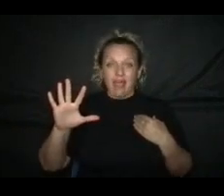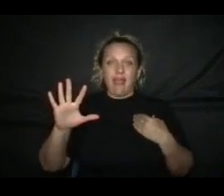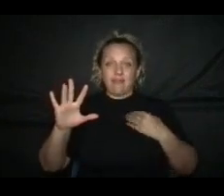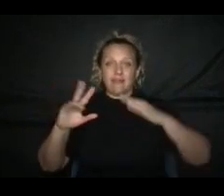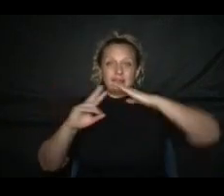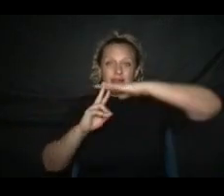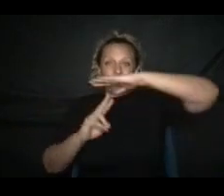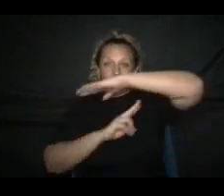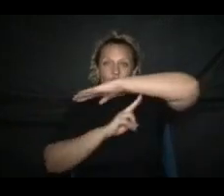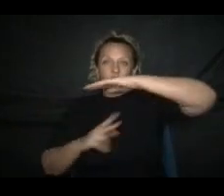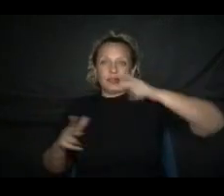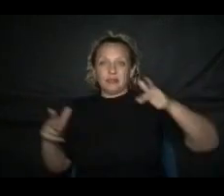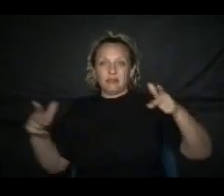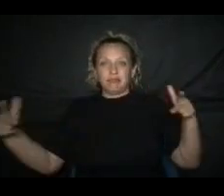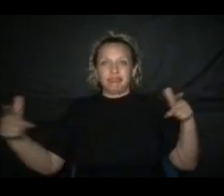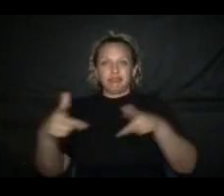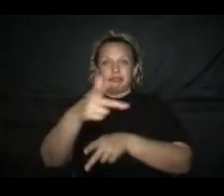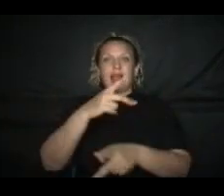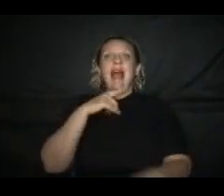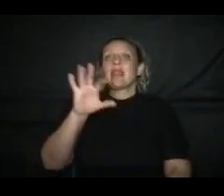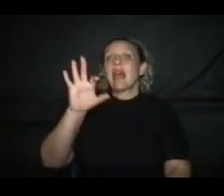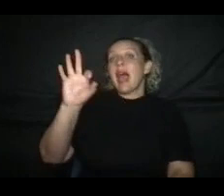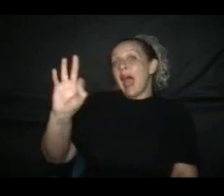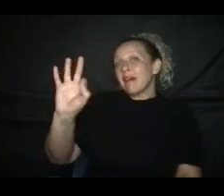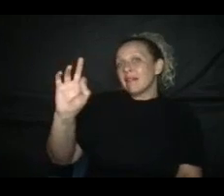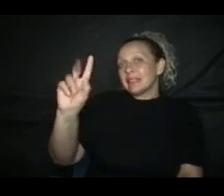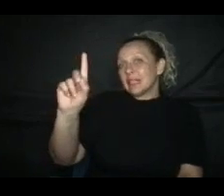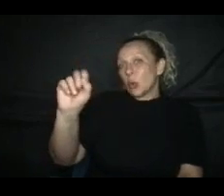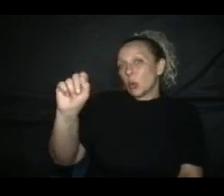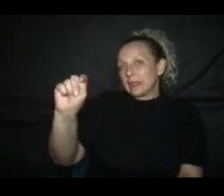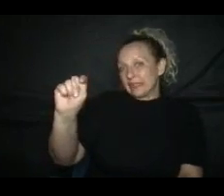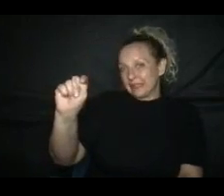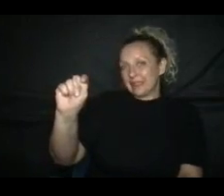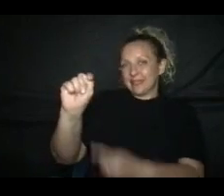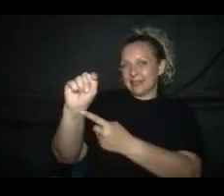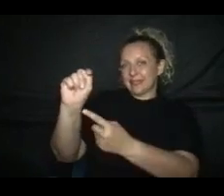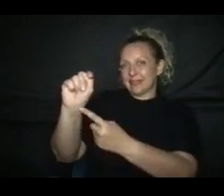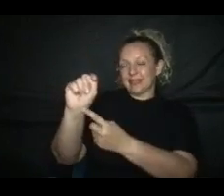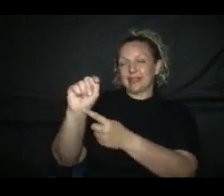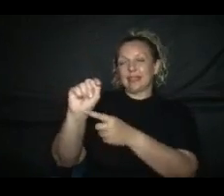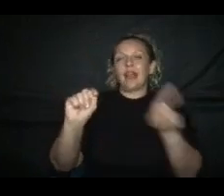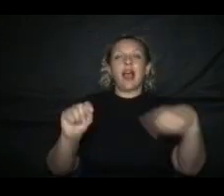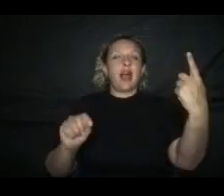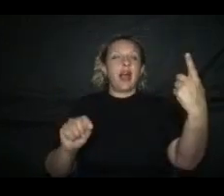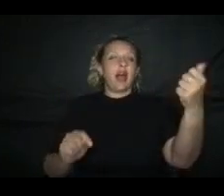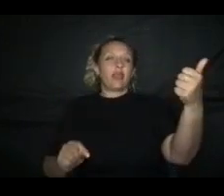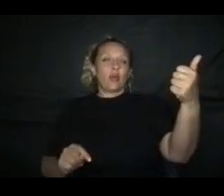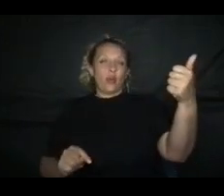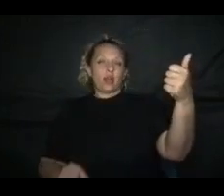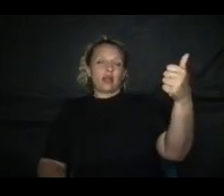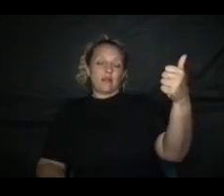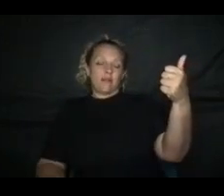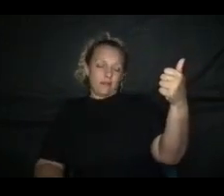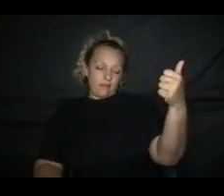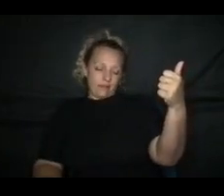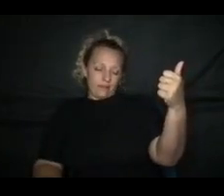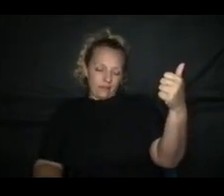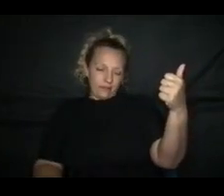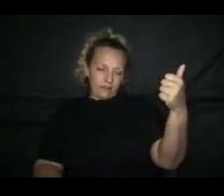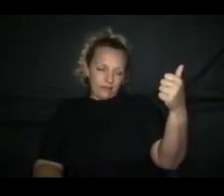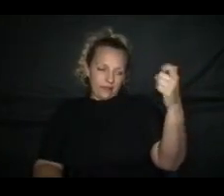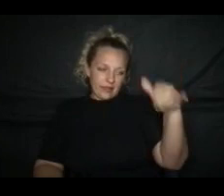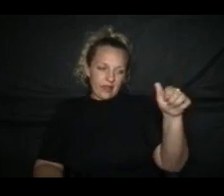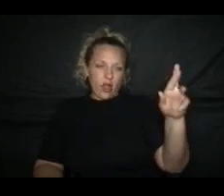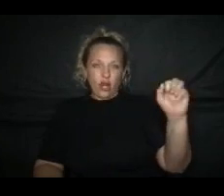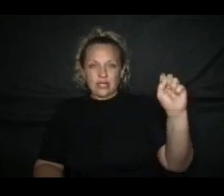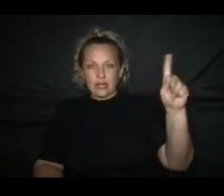included in the FDOT plan. Besides that, there was just one, I believe, capacity project in the LRDP, which is the